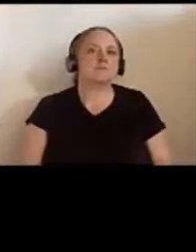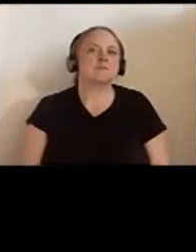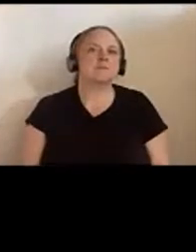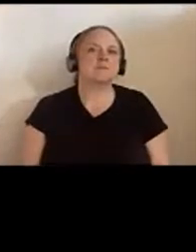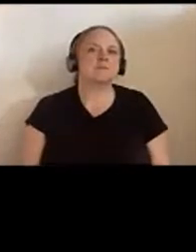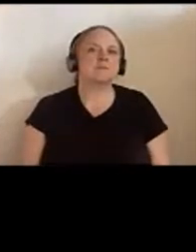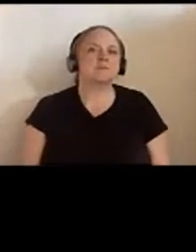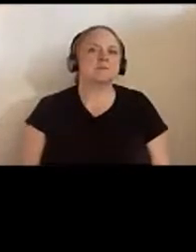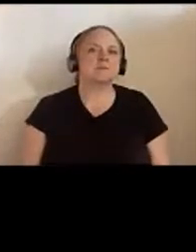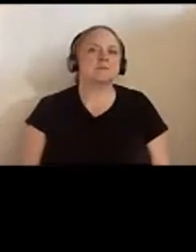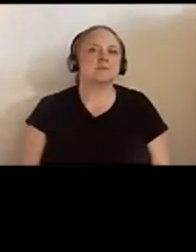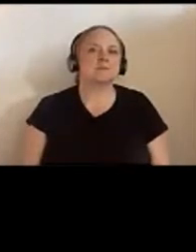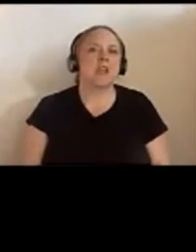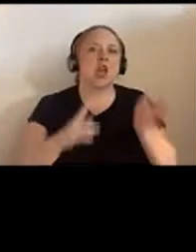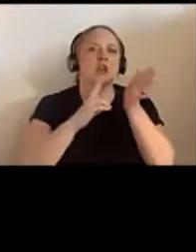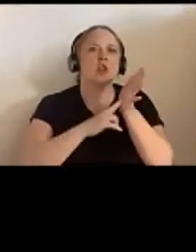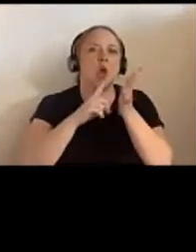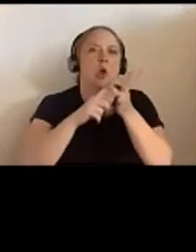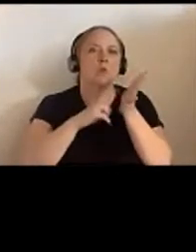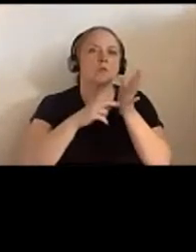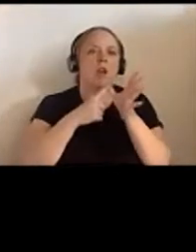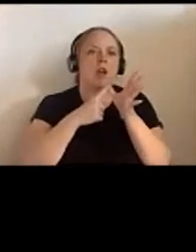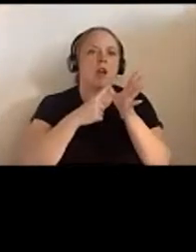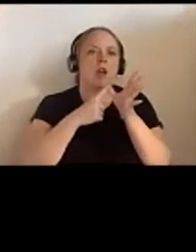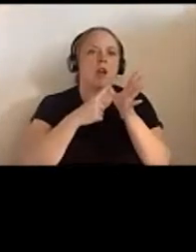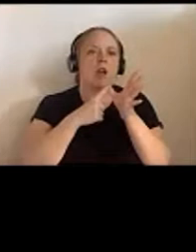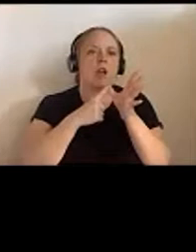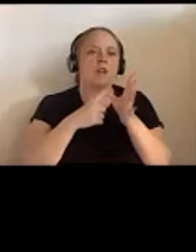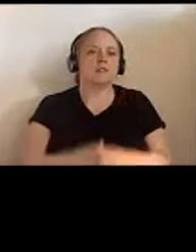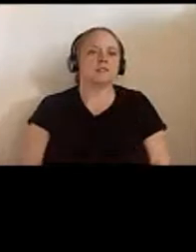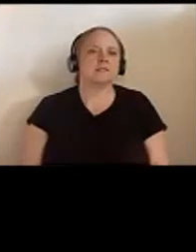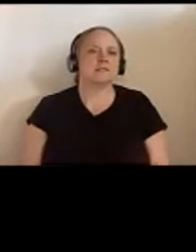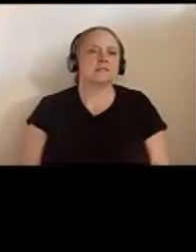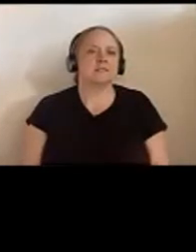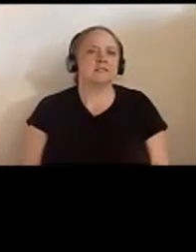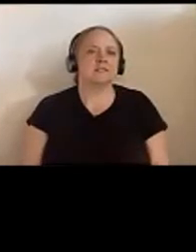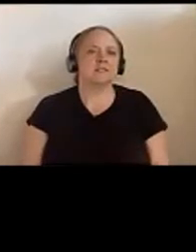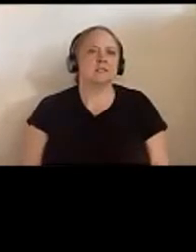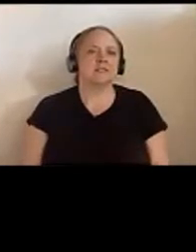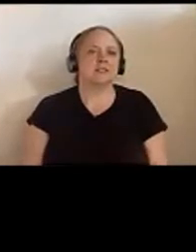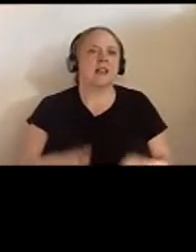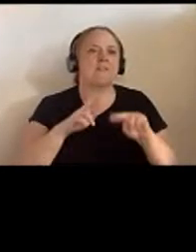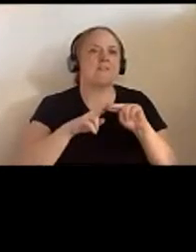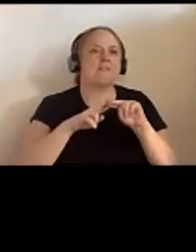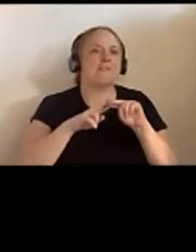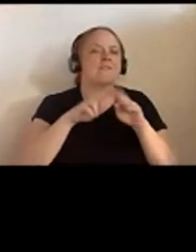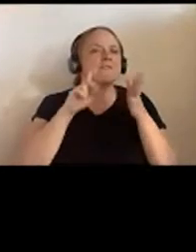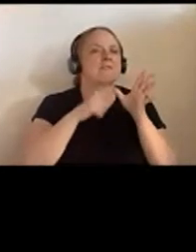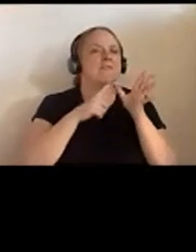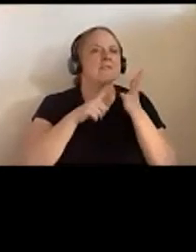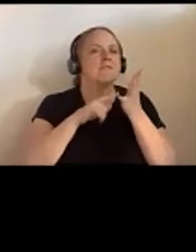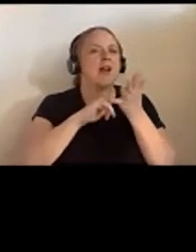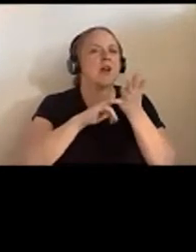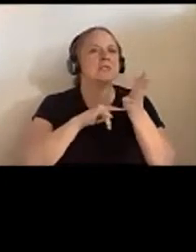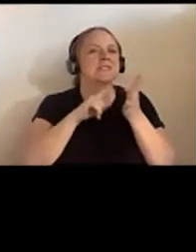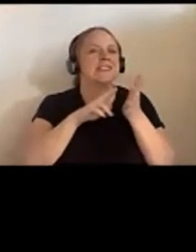I love a number of Faustine's series, and I really